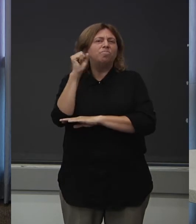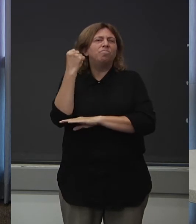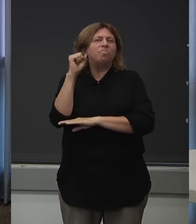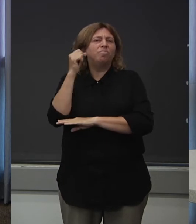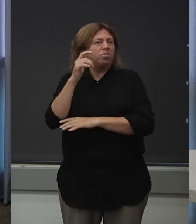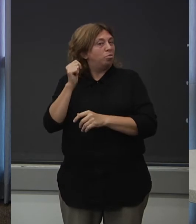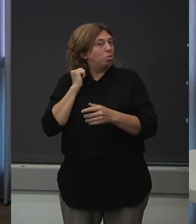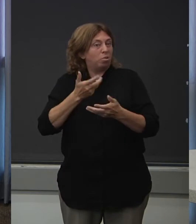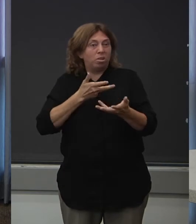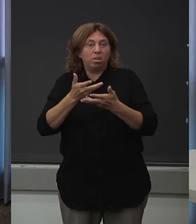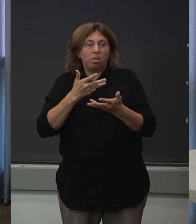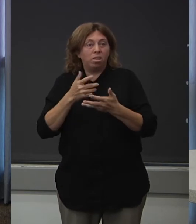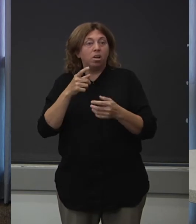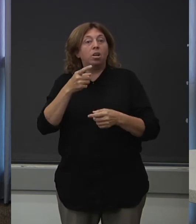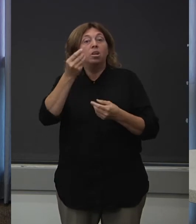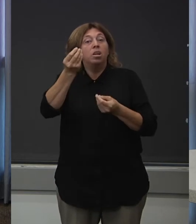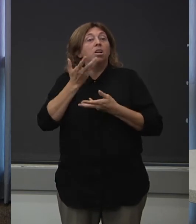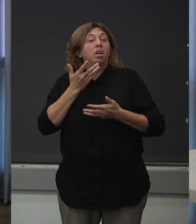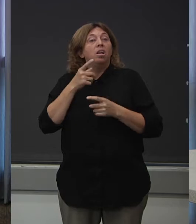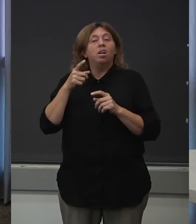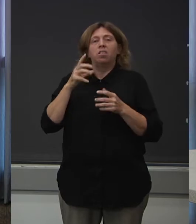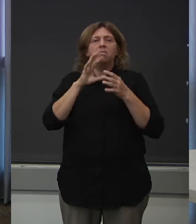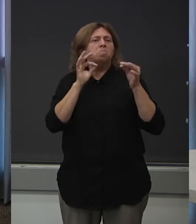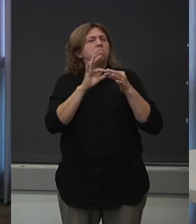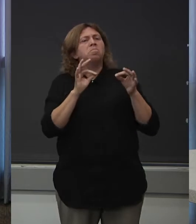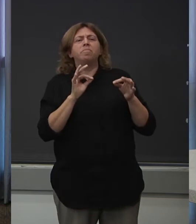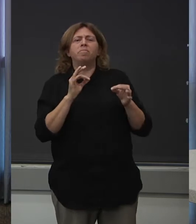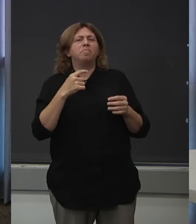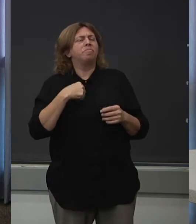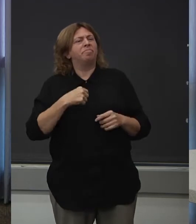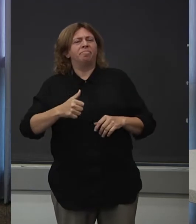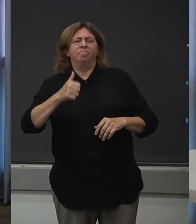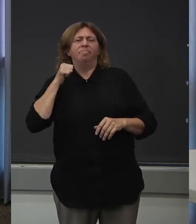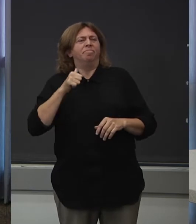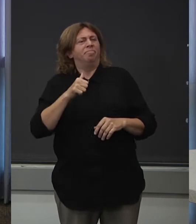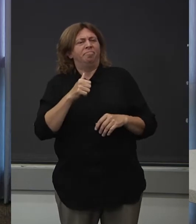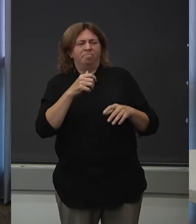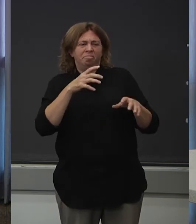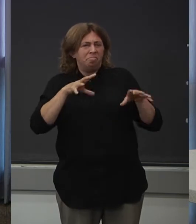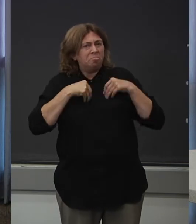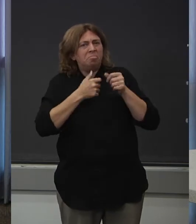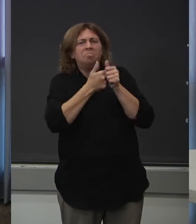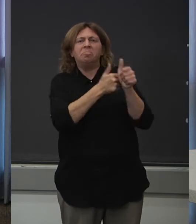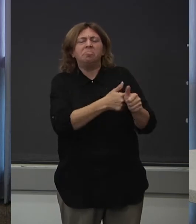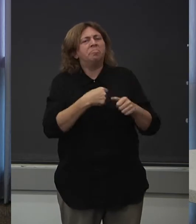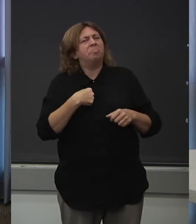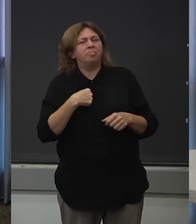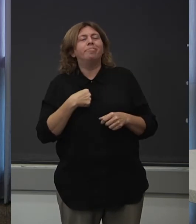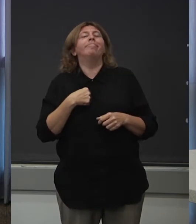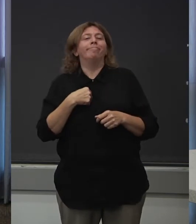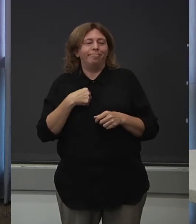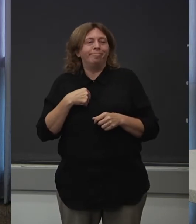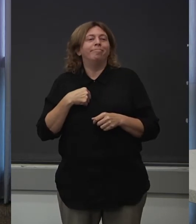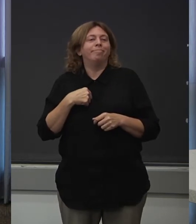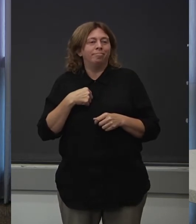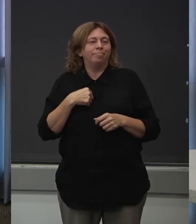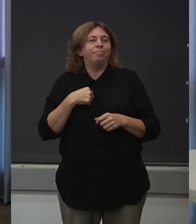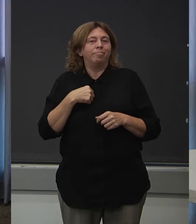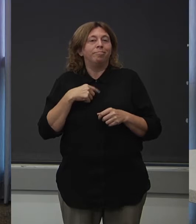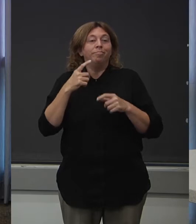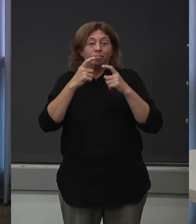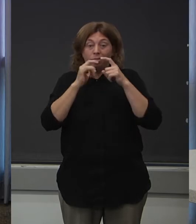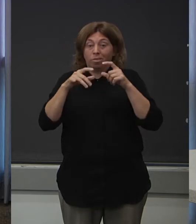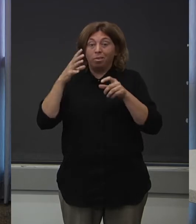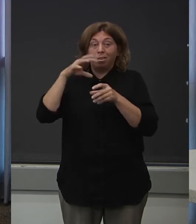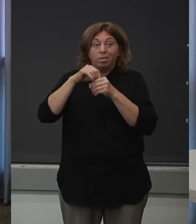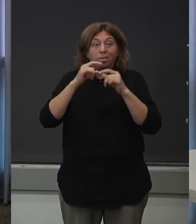us that they don't plan to comply. When it comes to the facial covering requirements, both the new requirements and the ones that have